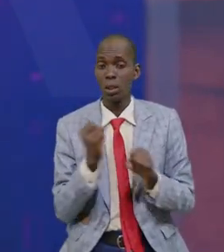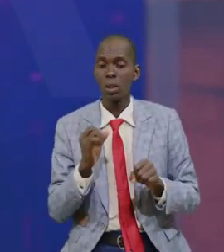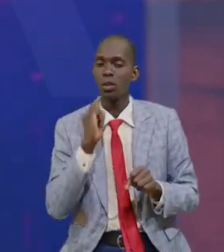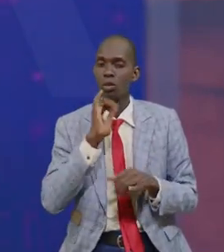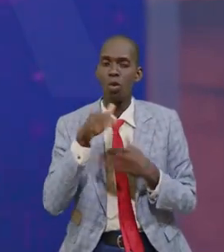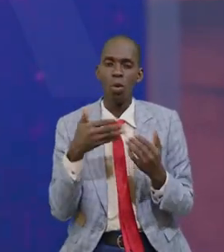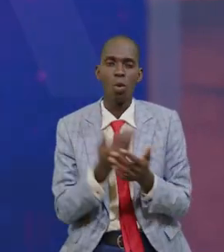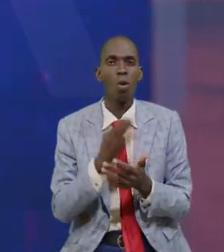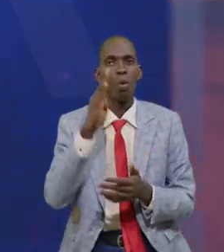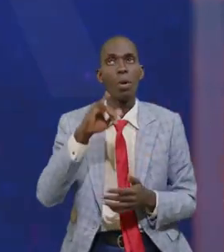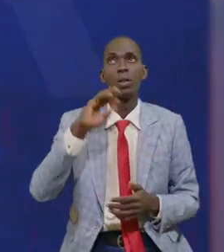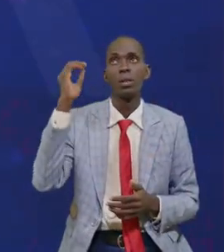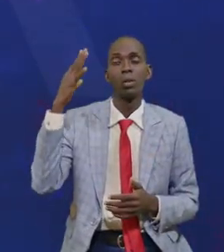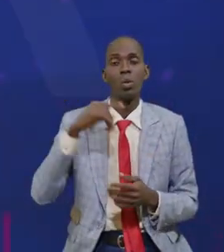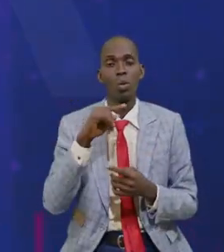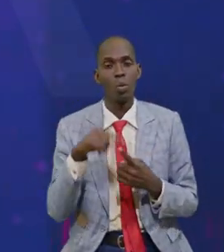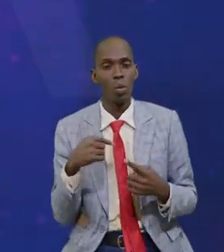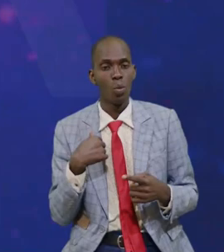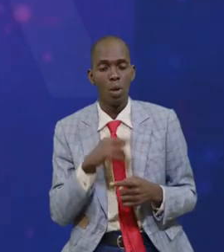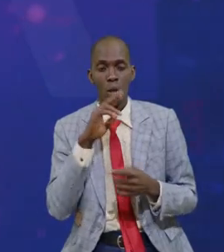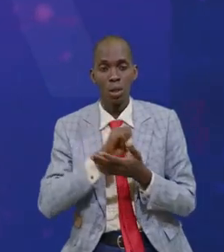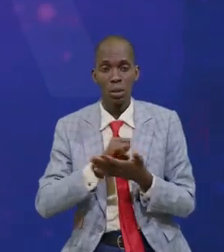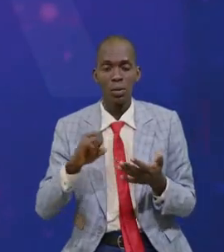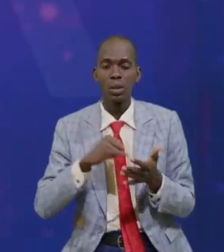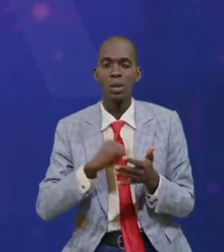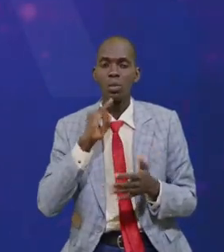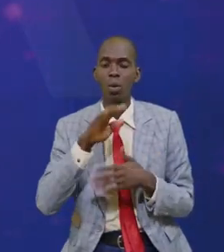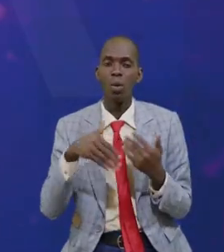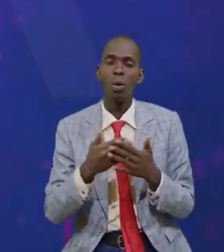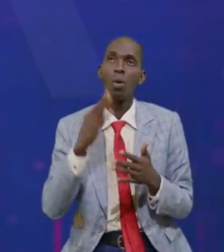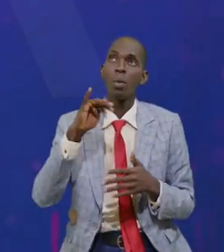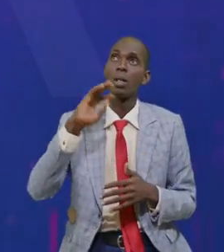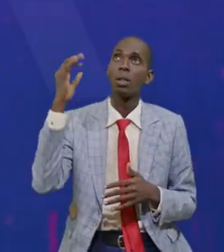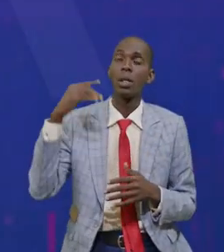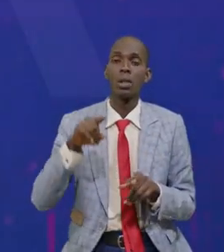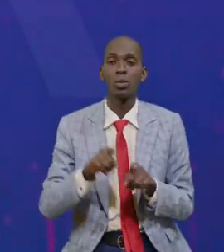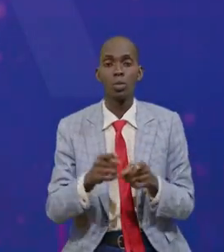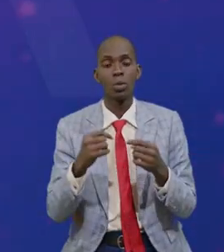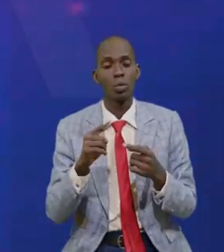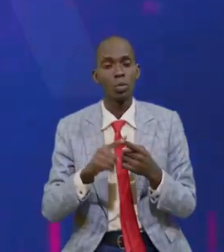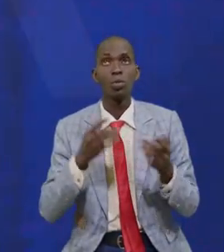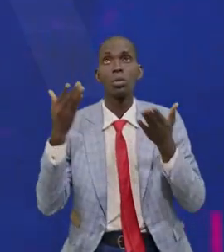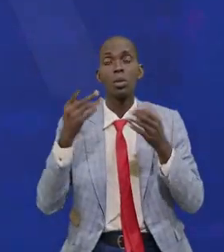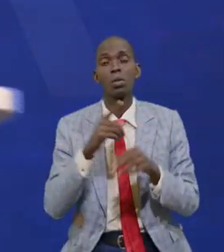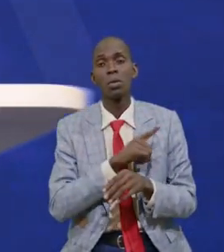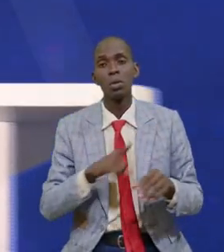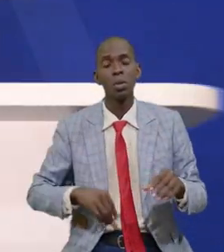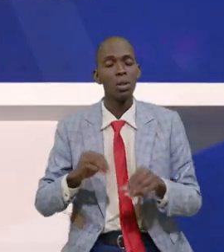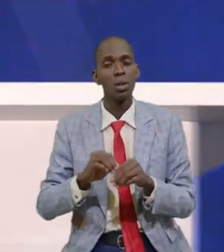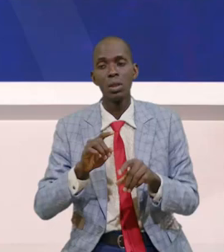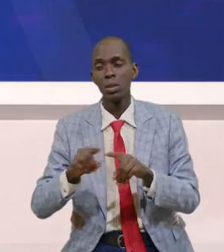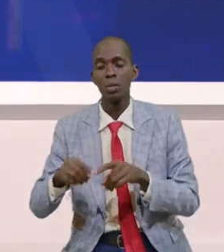sanctified, it's all by grace. And as we come to serve the Lord in any capacity, there's no pride